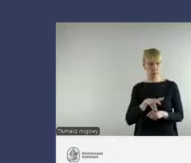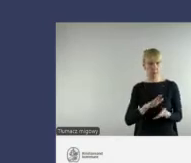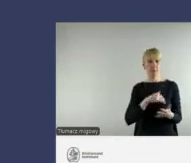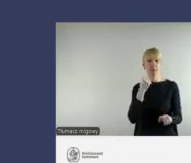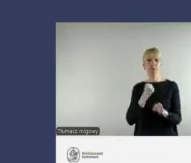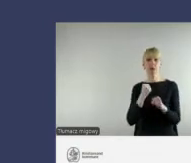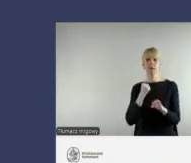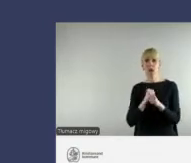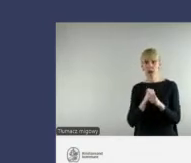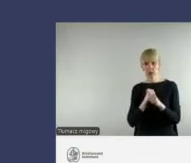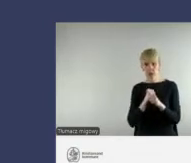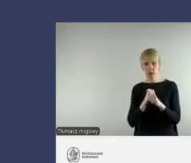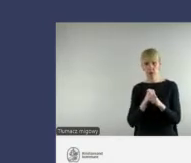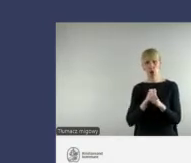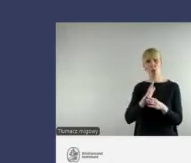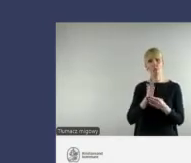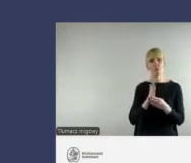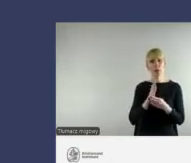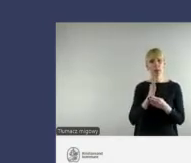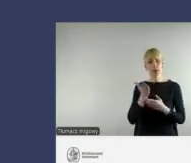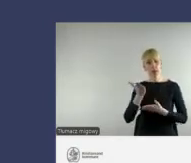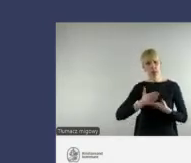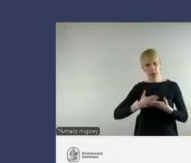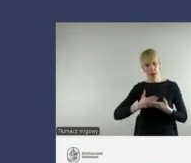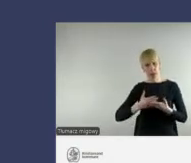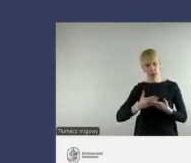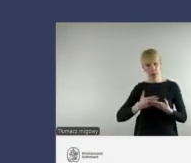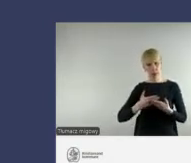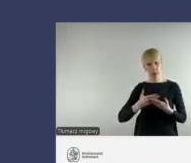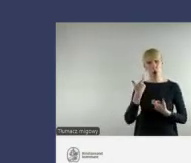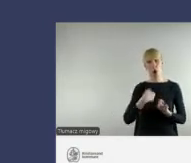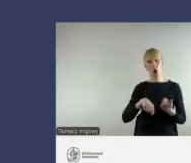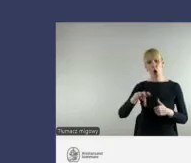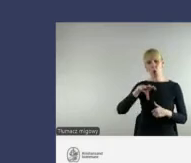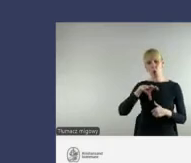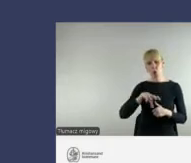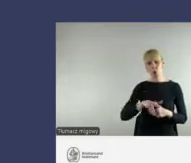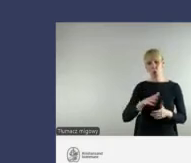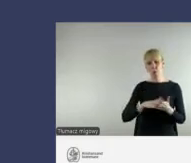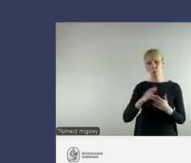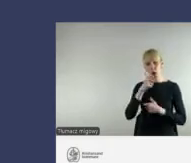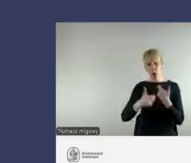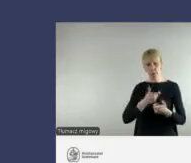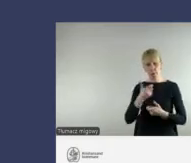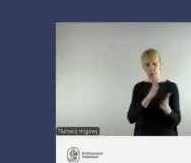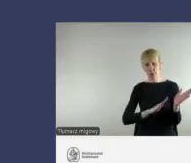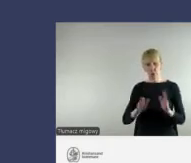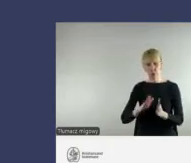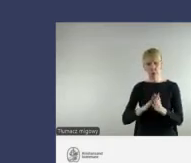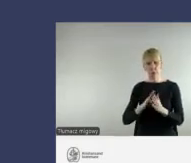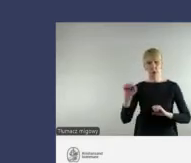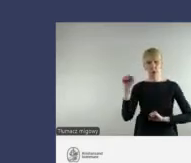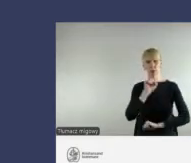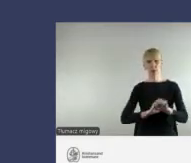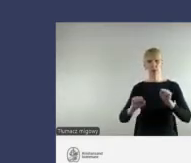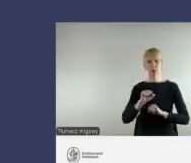a program we call Strategy Finder. Here you can see on the figure 5 groups with representation